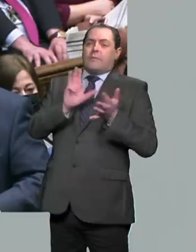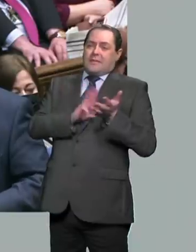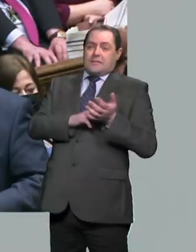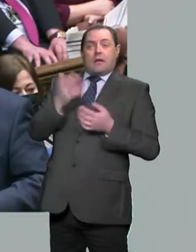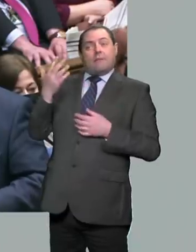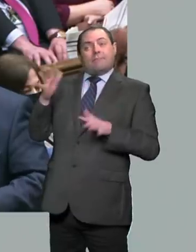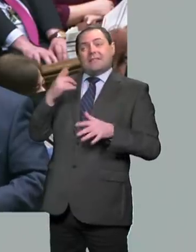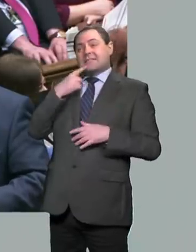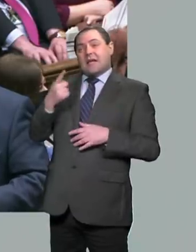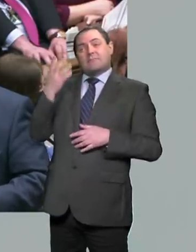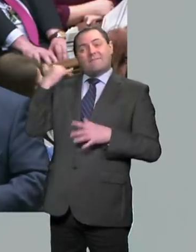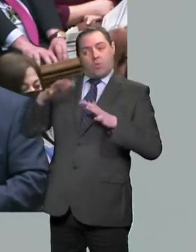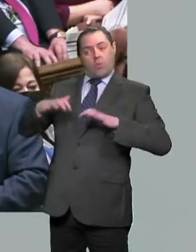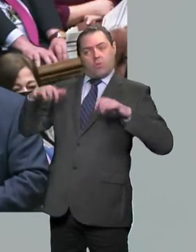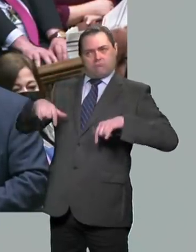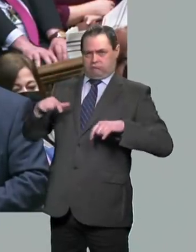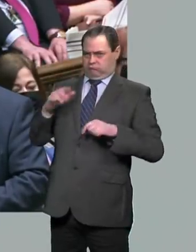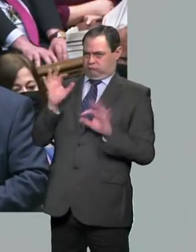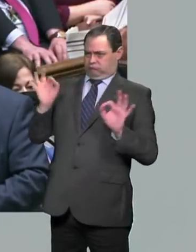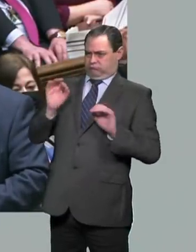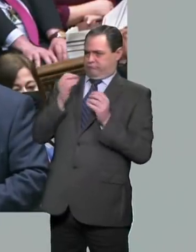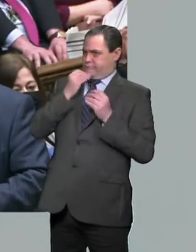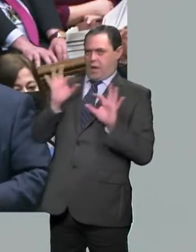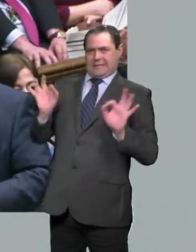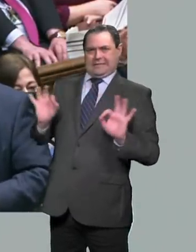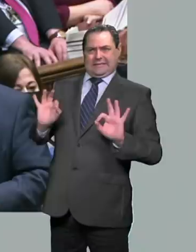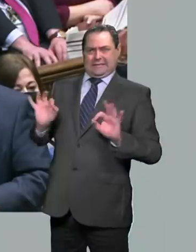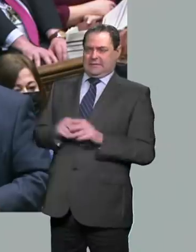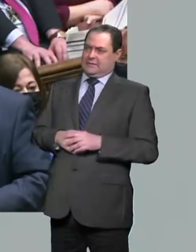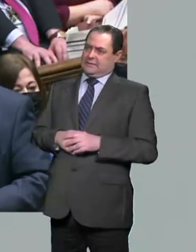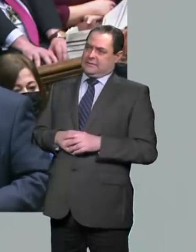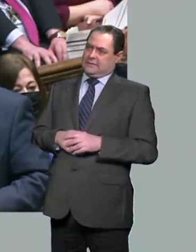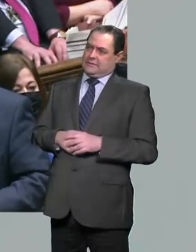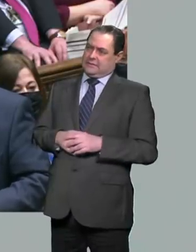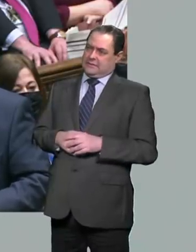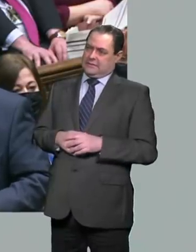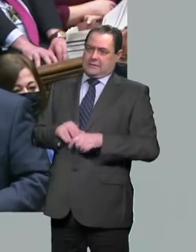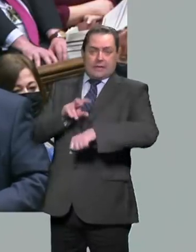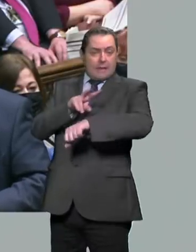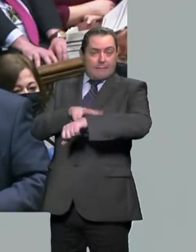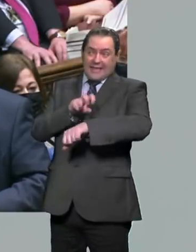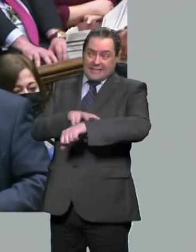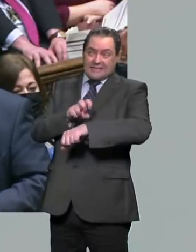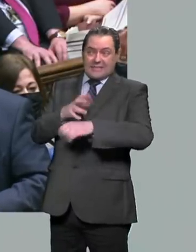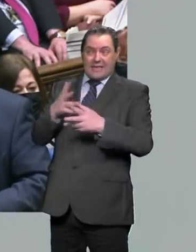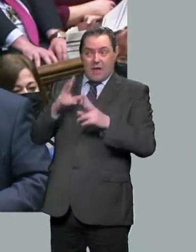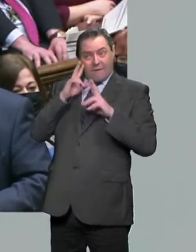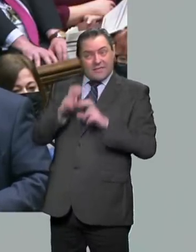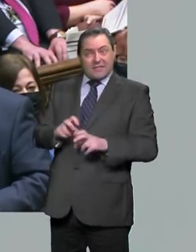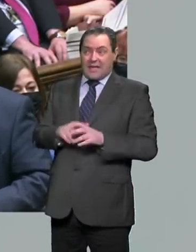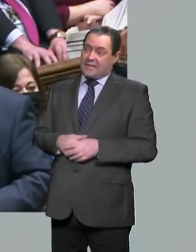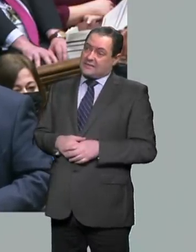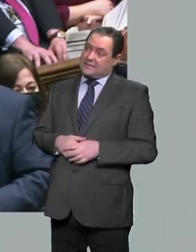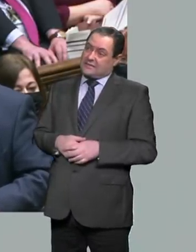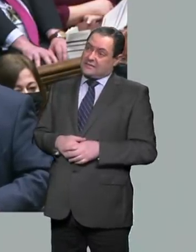the House that no party took place. The police are now investigating this party, and